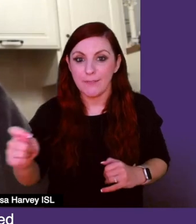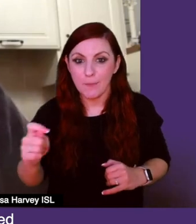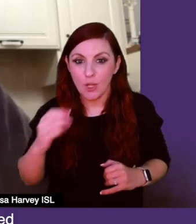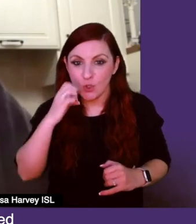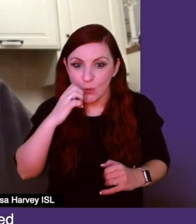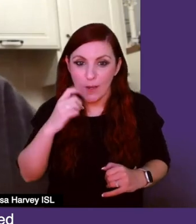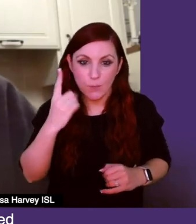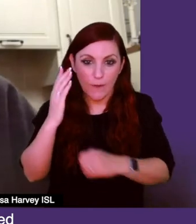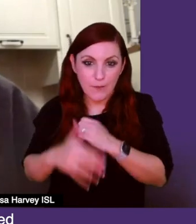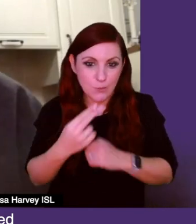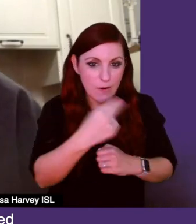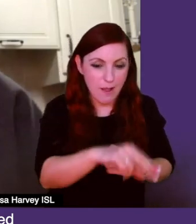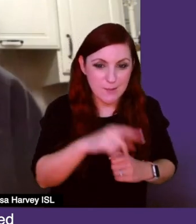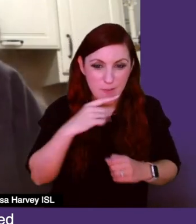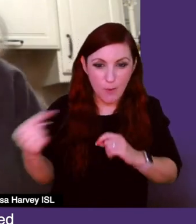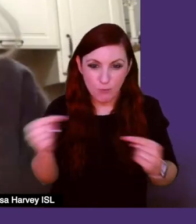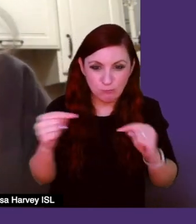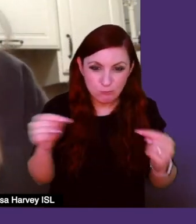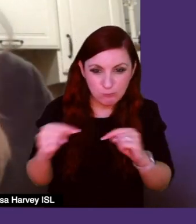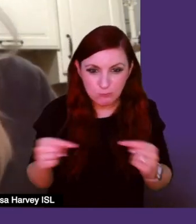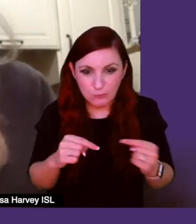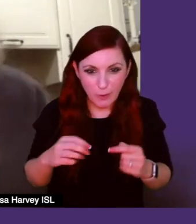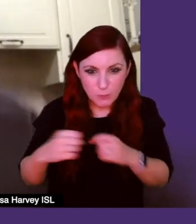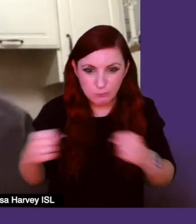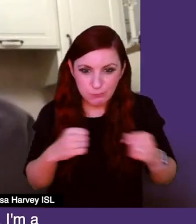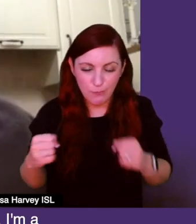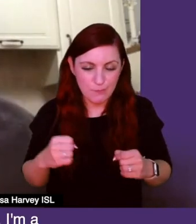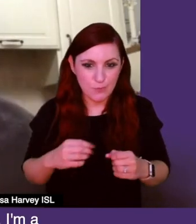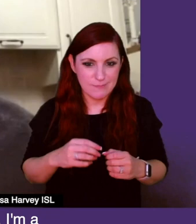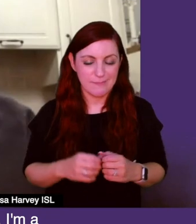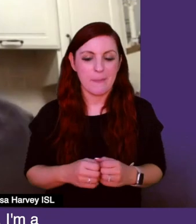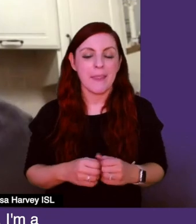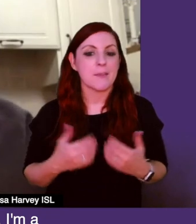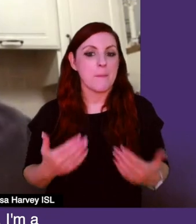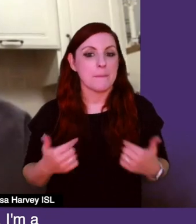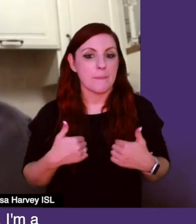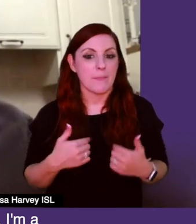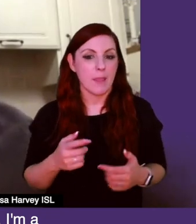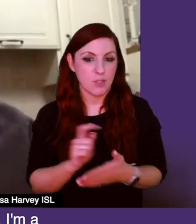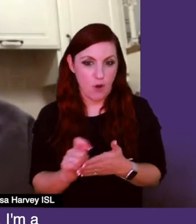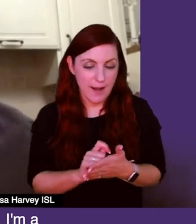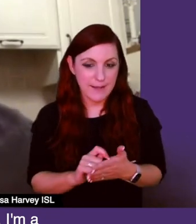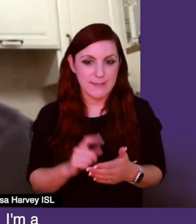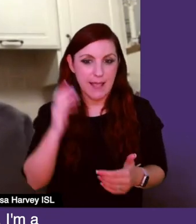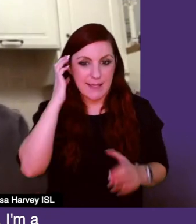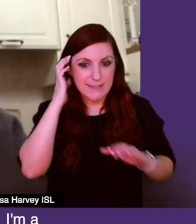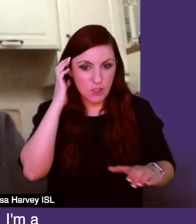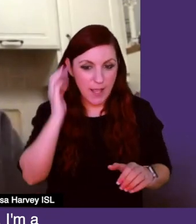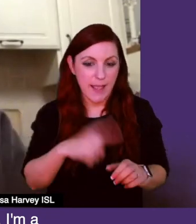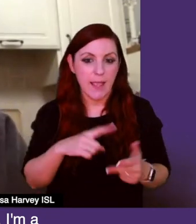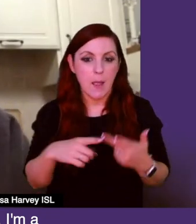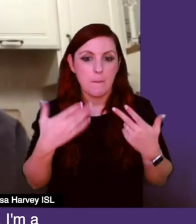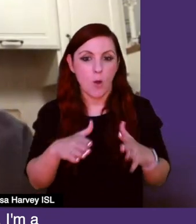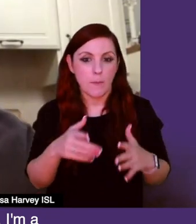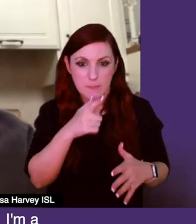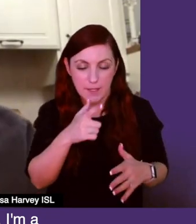finished and one is not. So they're at war with each other. So I am a music journalist, I'm a DJ, I'm a public speaker,